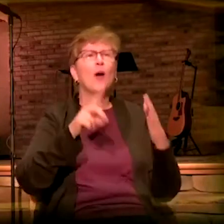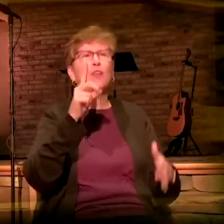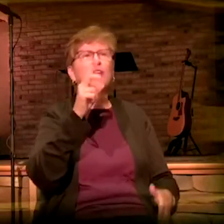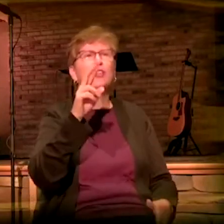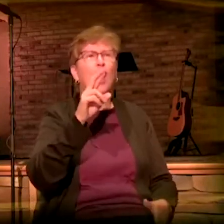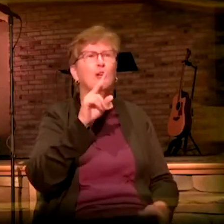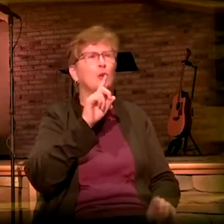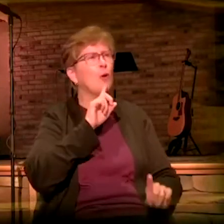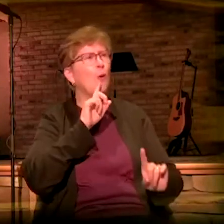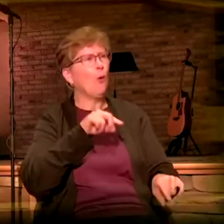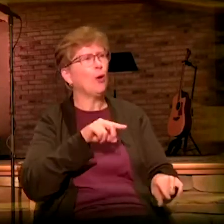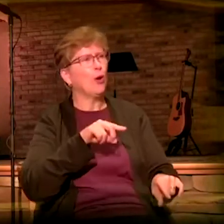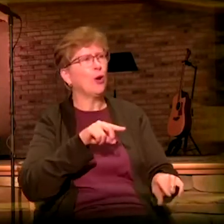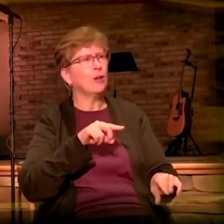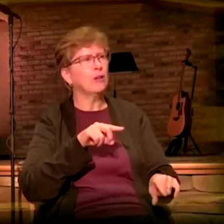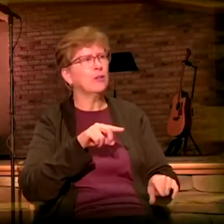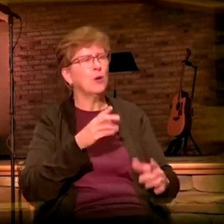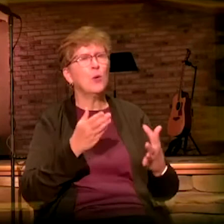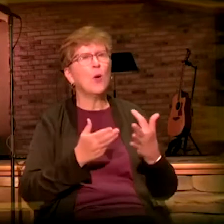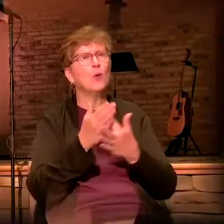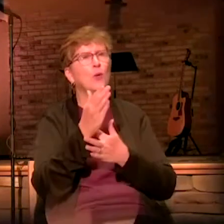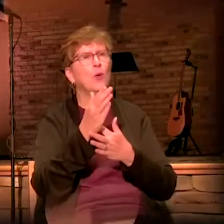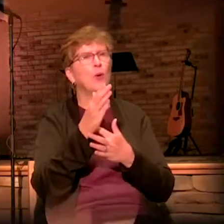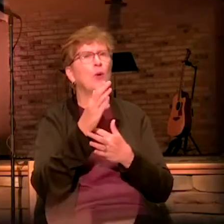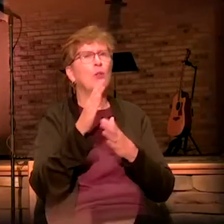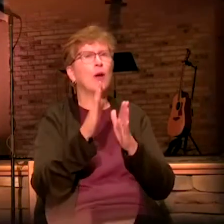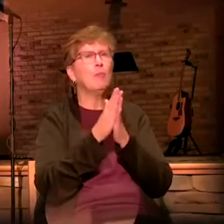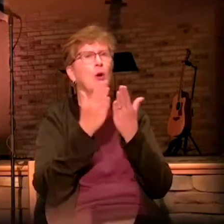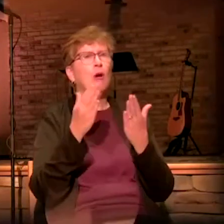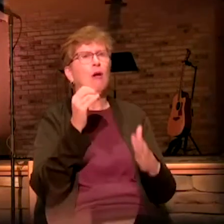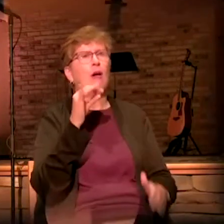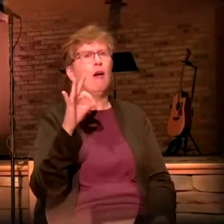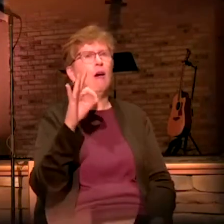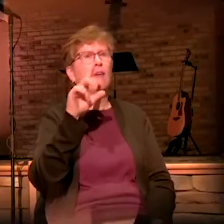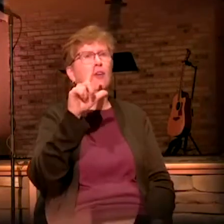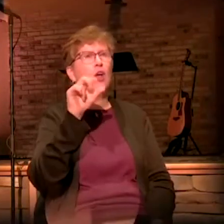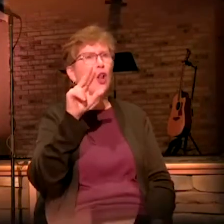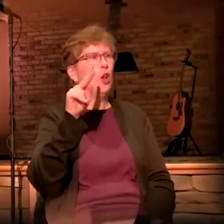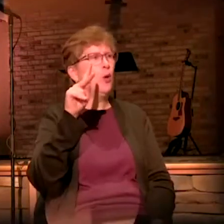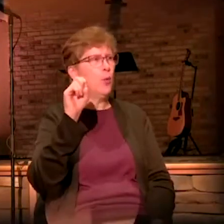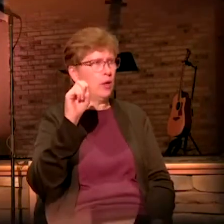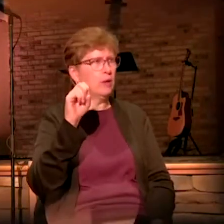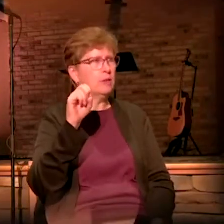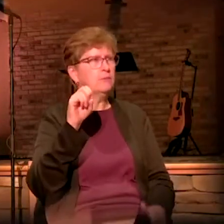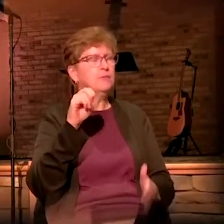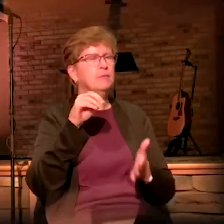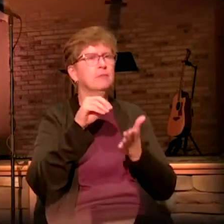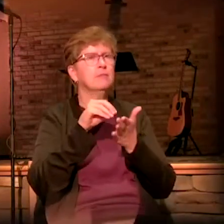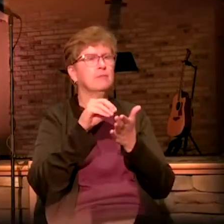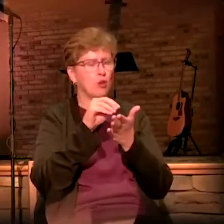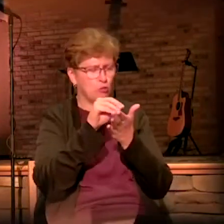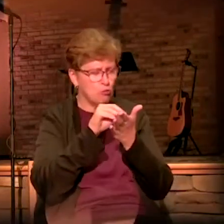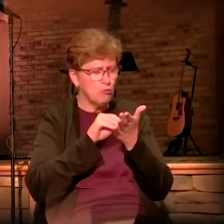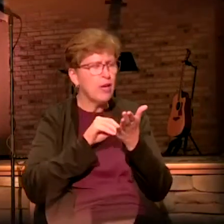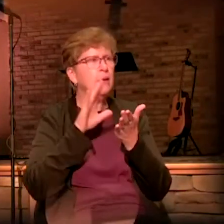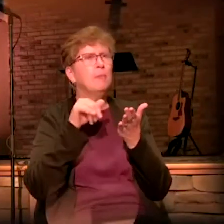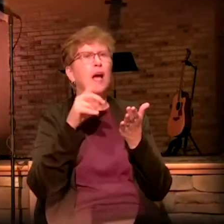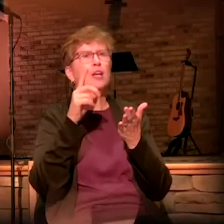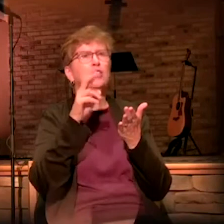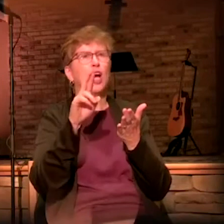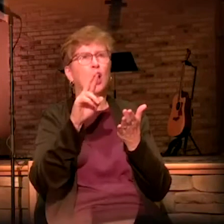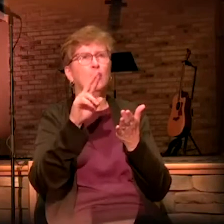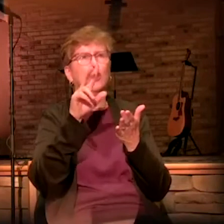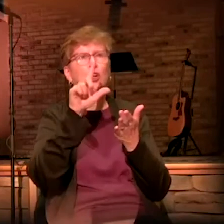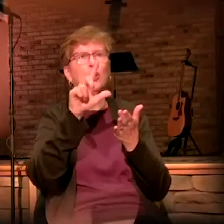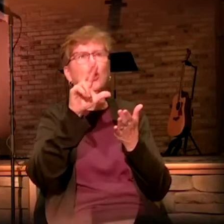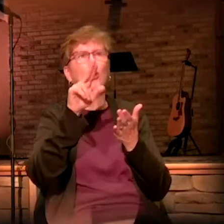New Testament book of Luke. And Luke was written by a doctor, Dr. Luke, and that's why we're calling it